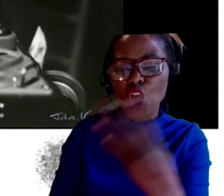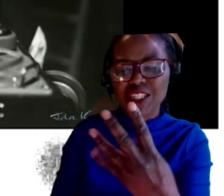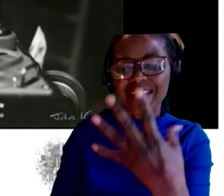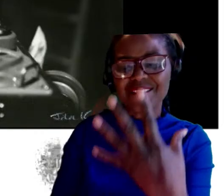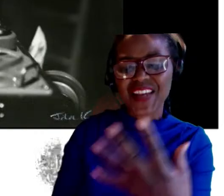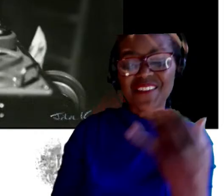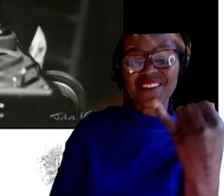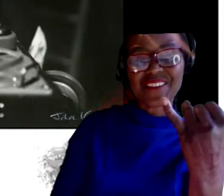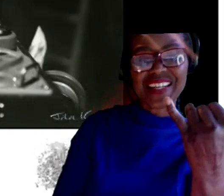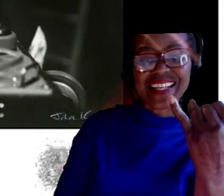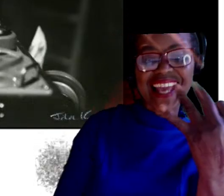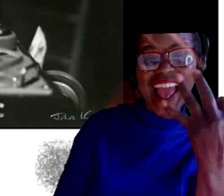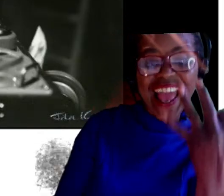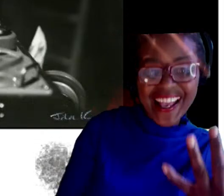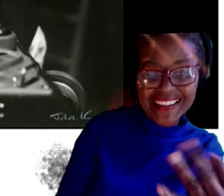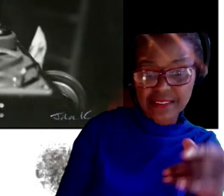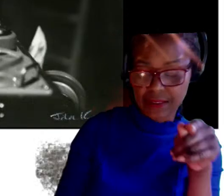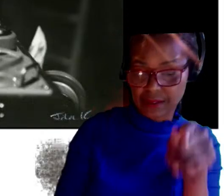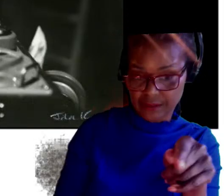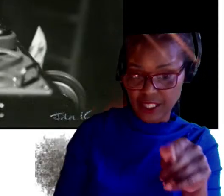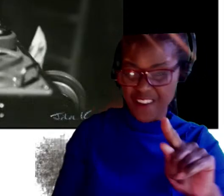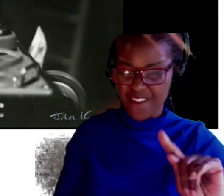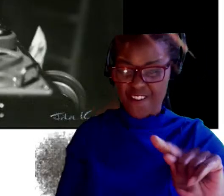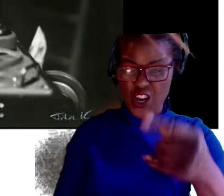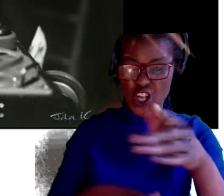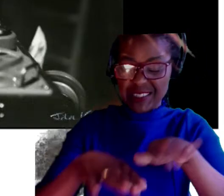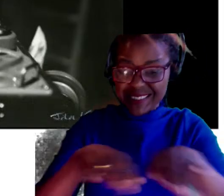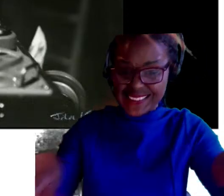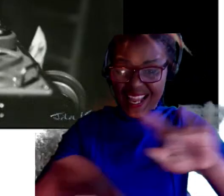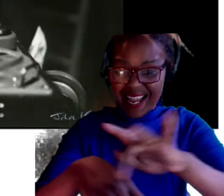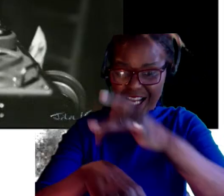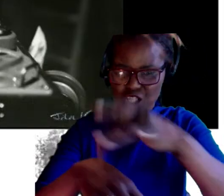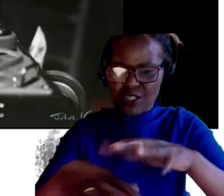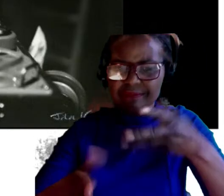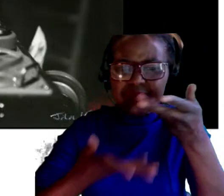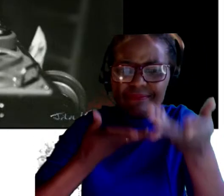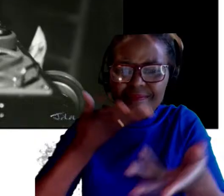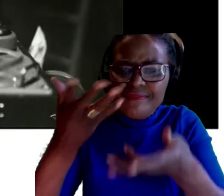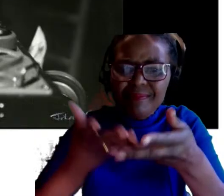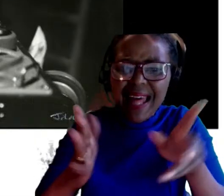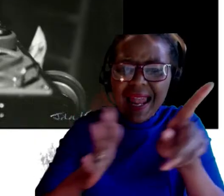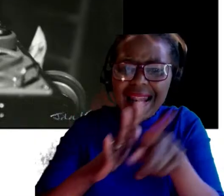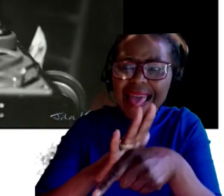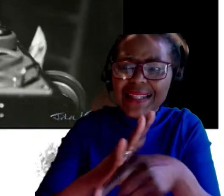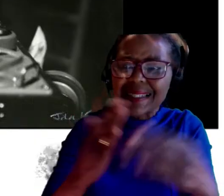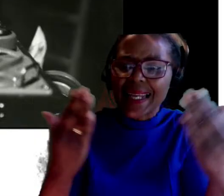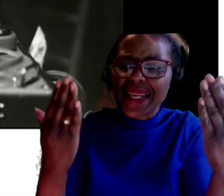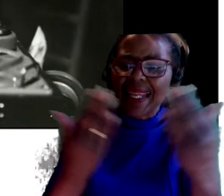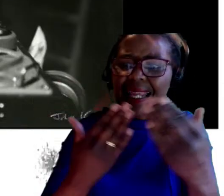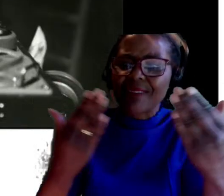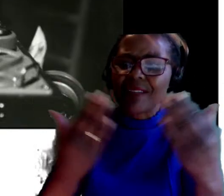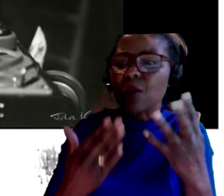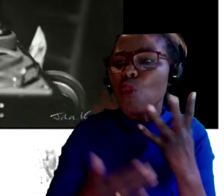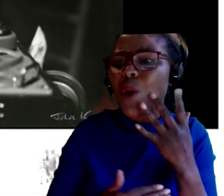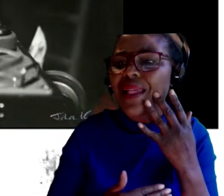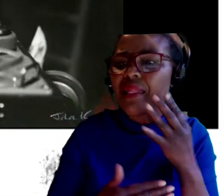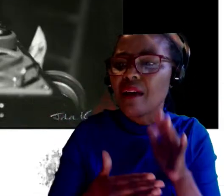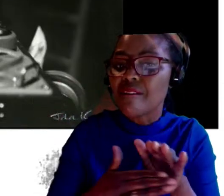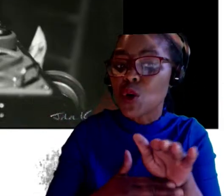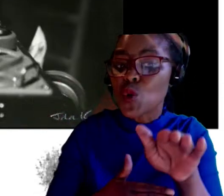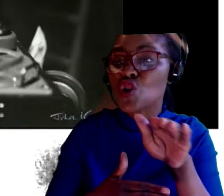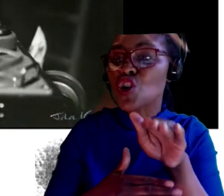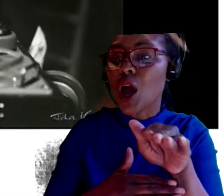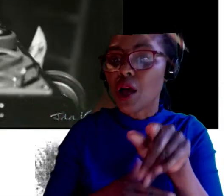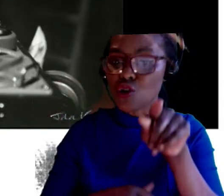and the play's first stage direction describes a late evening in the future. So this play can be read as speculative